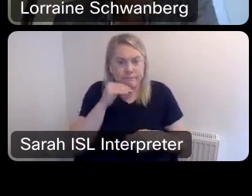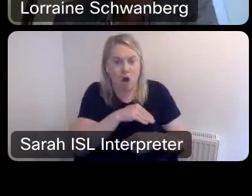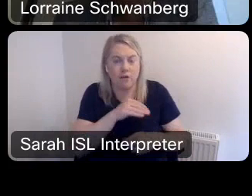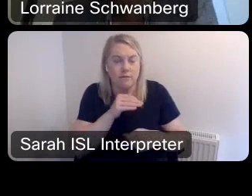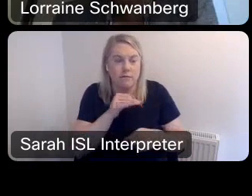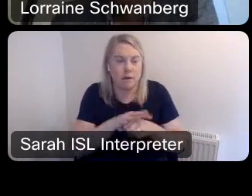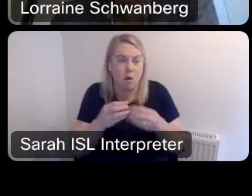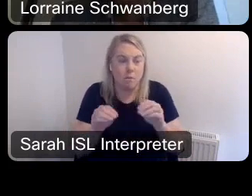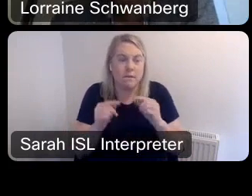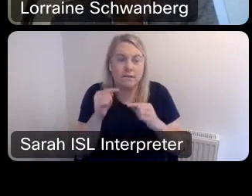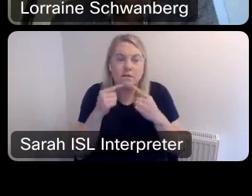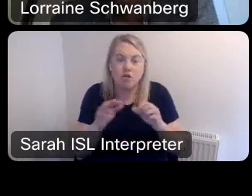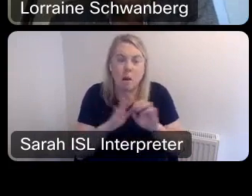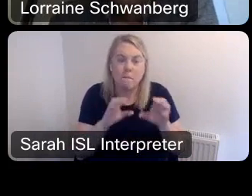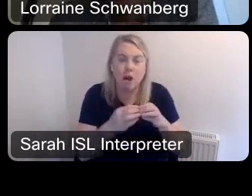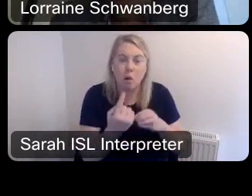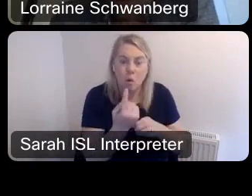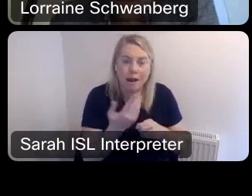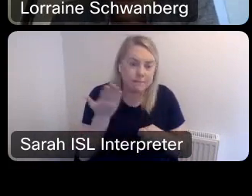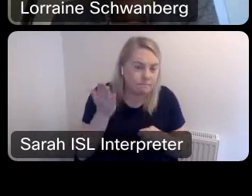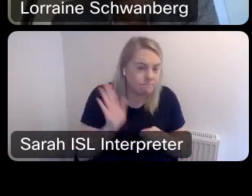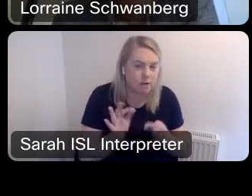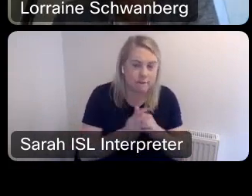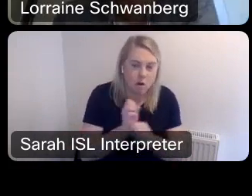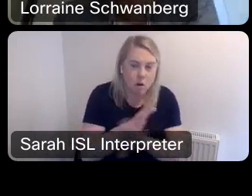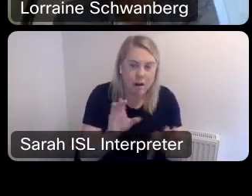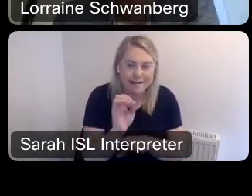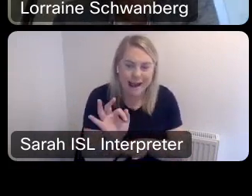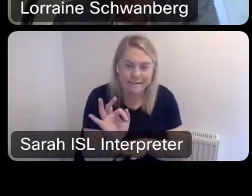is obviously mandated for all our staff.